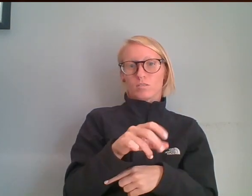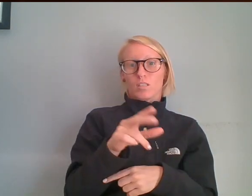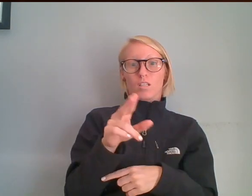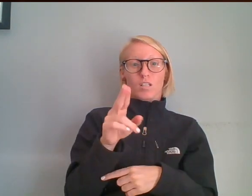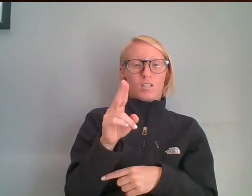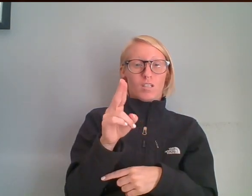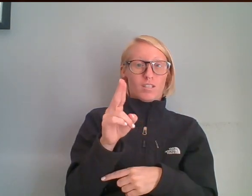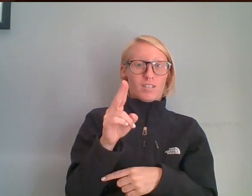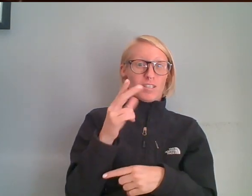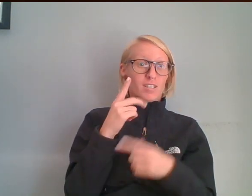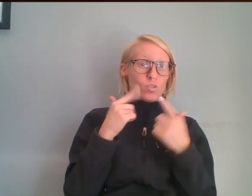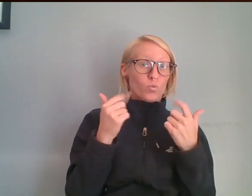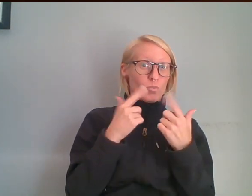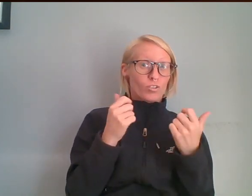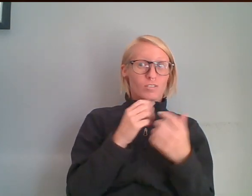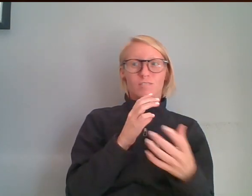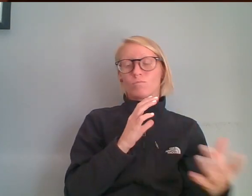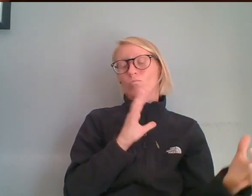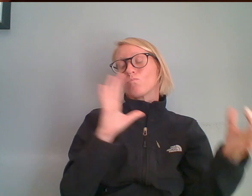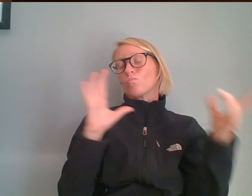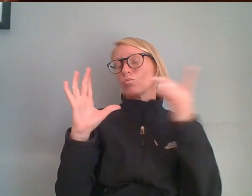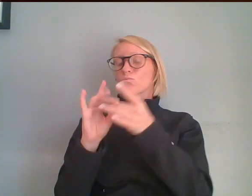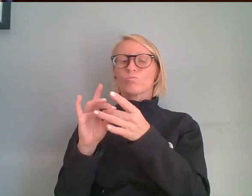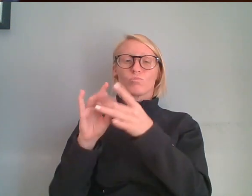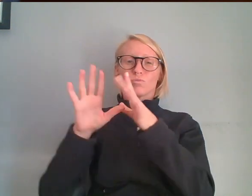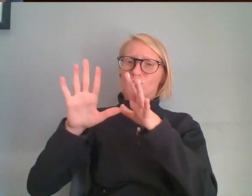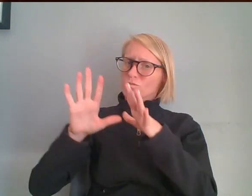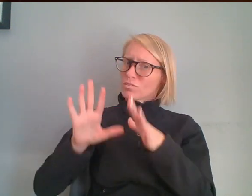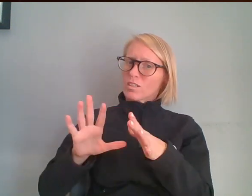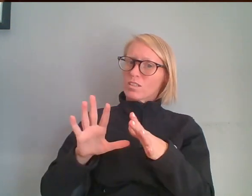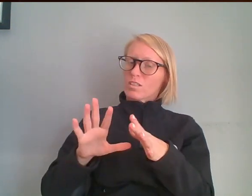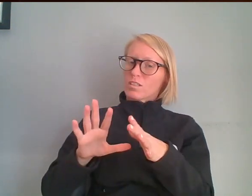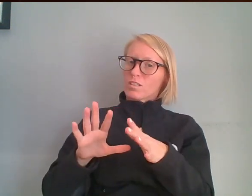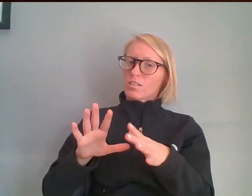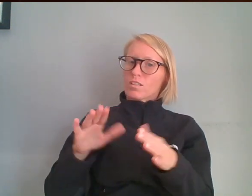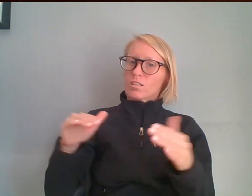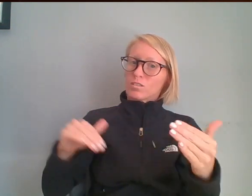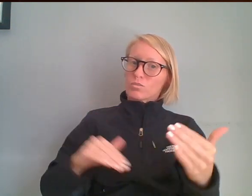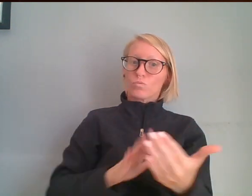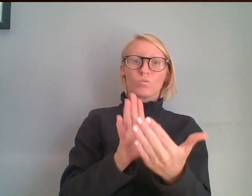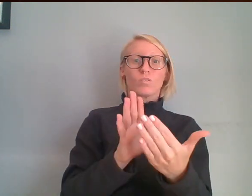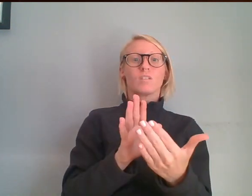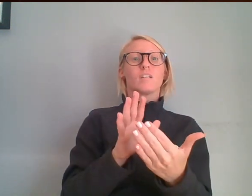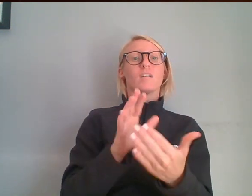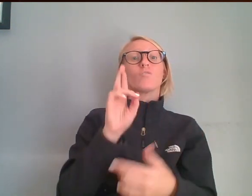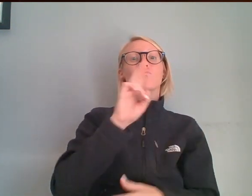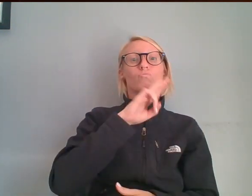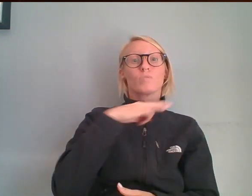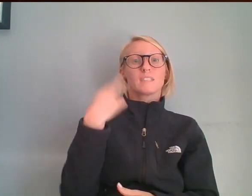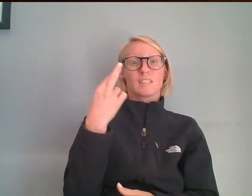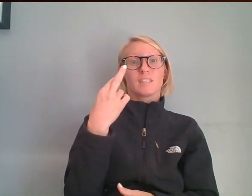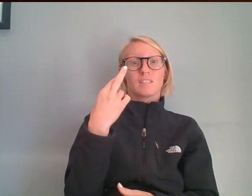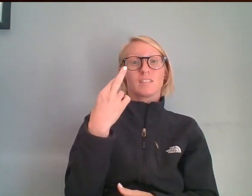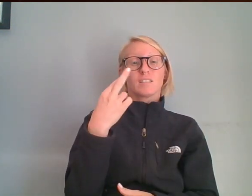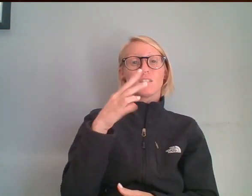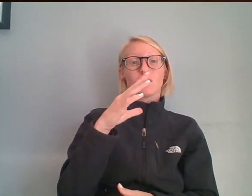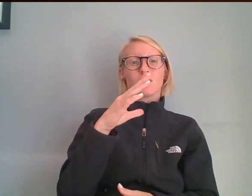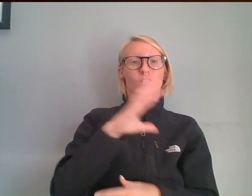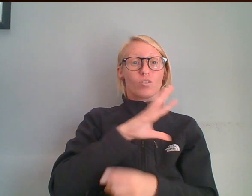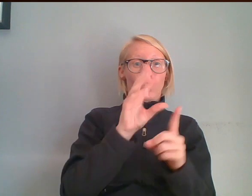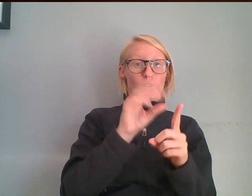connecting. It's wonderfully connecting. It's a great tool for connection. It is very, very risky. Cultural reasons get in the